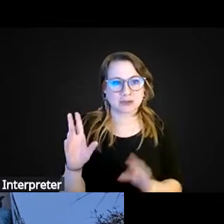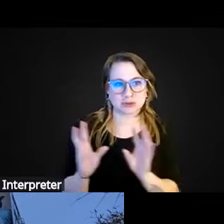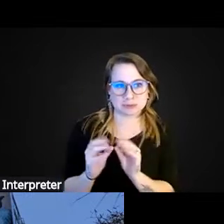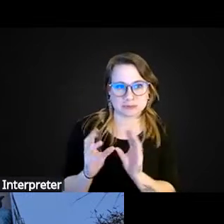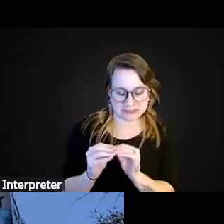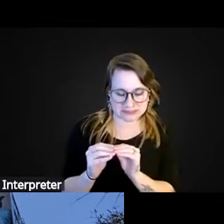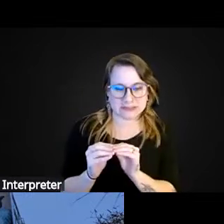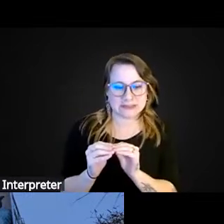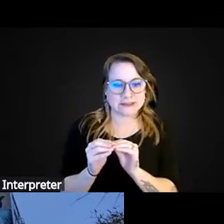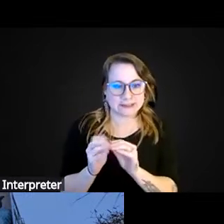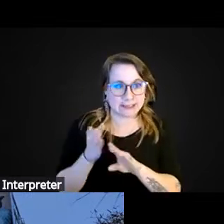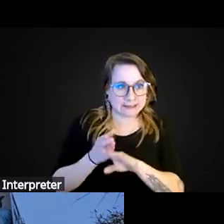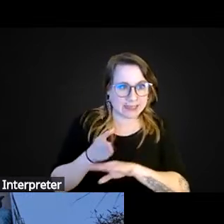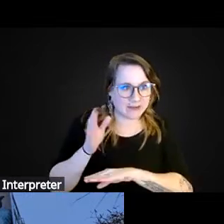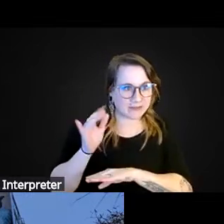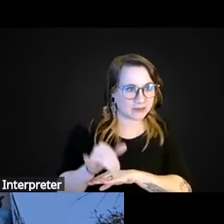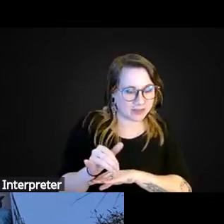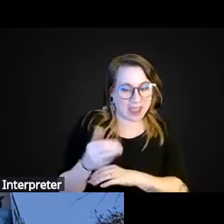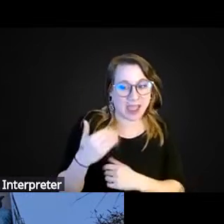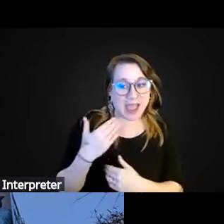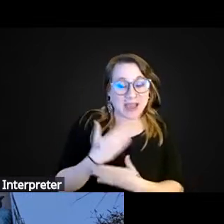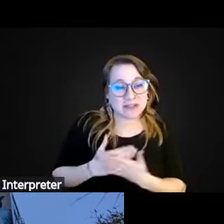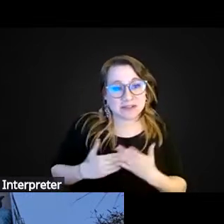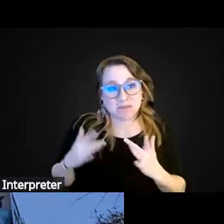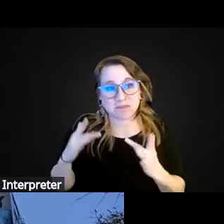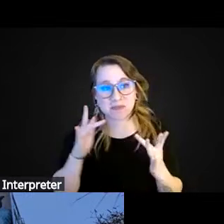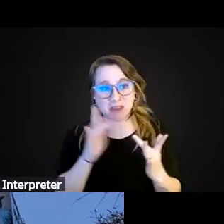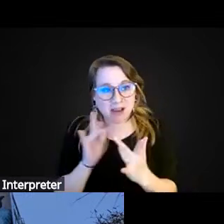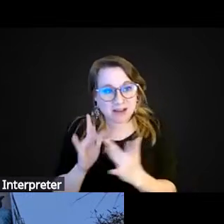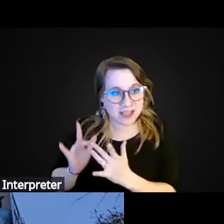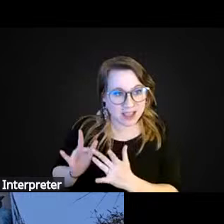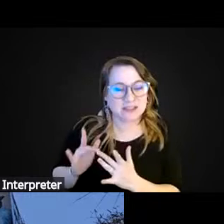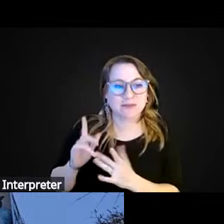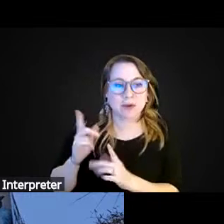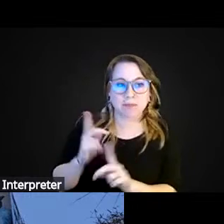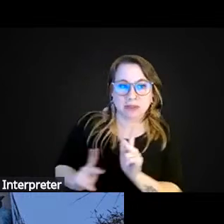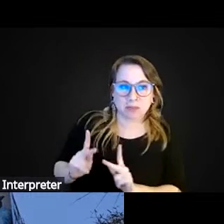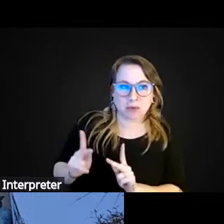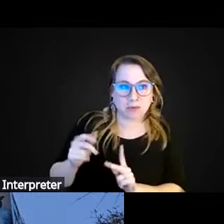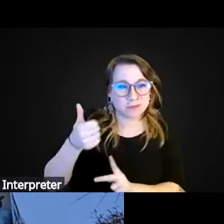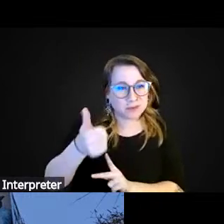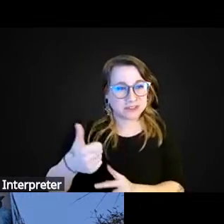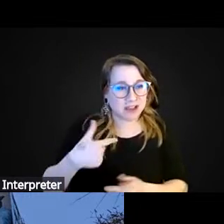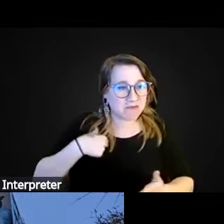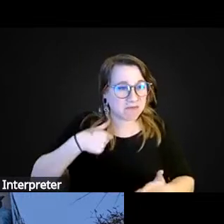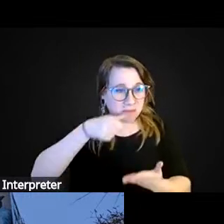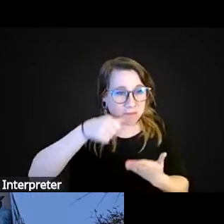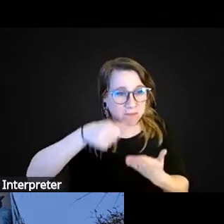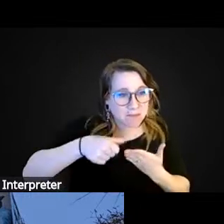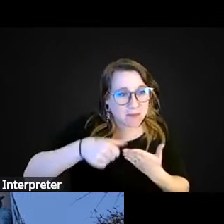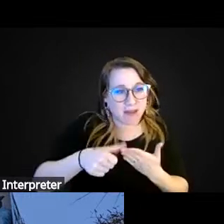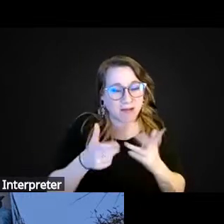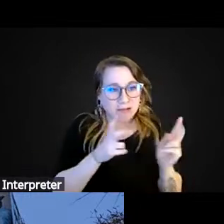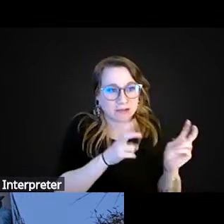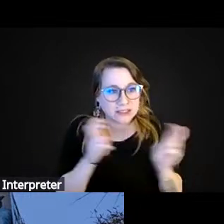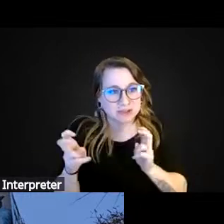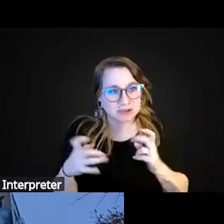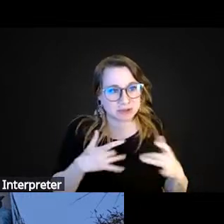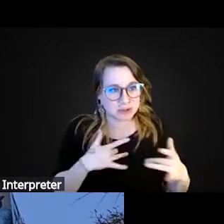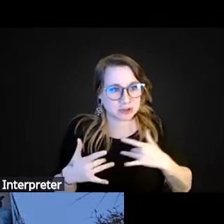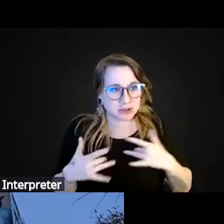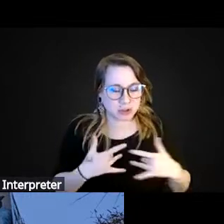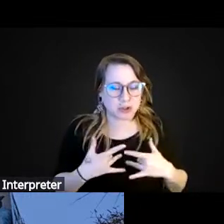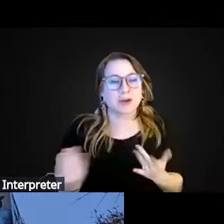for folks just in case you are having any mail issues and concerns. And what I'll do is drop those in